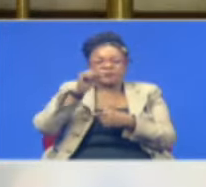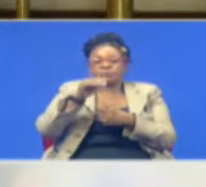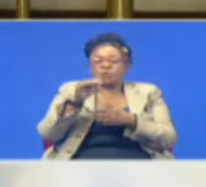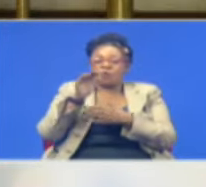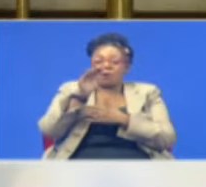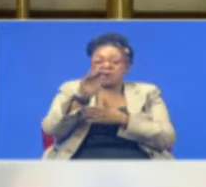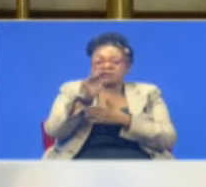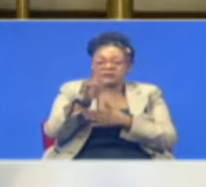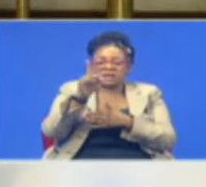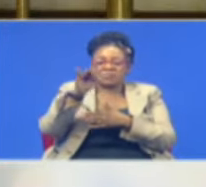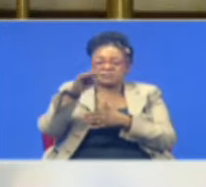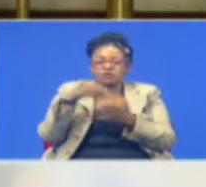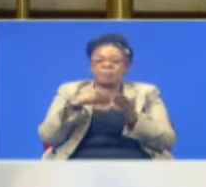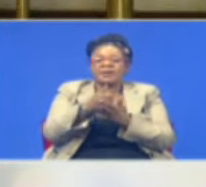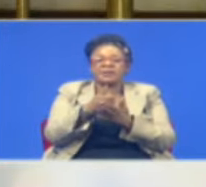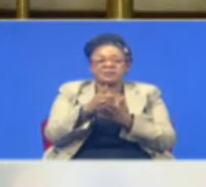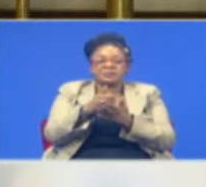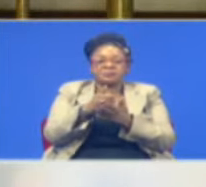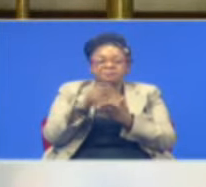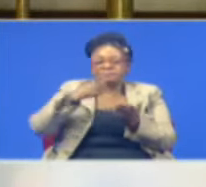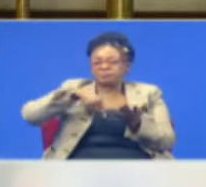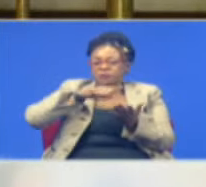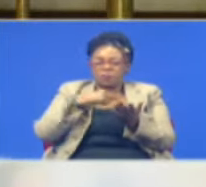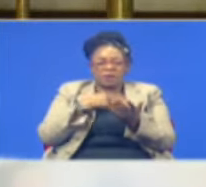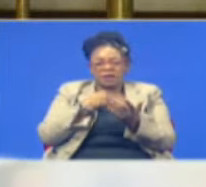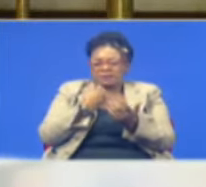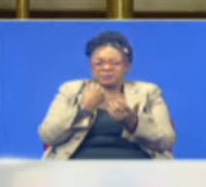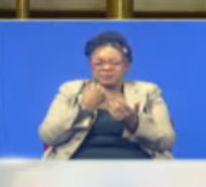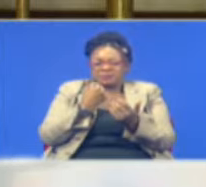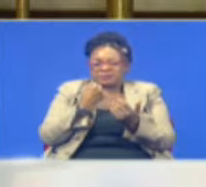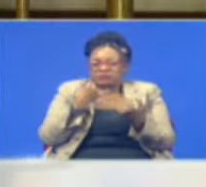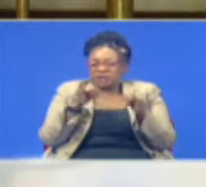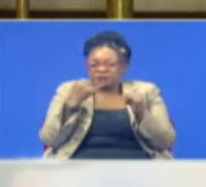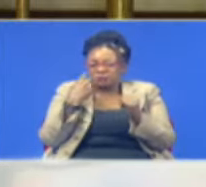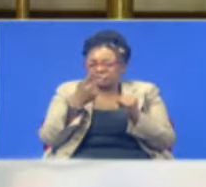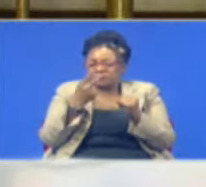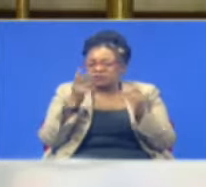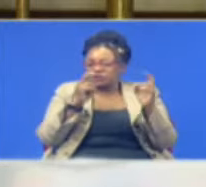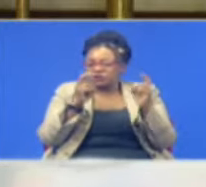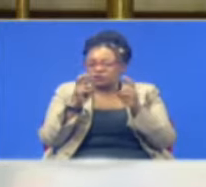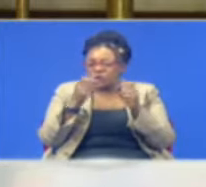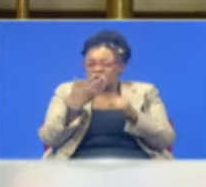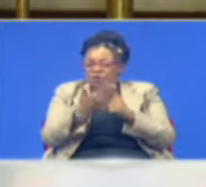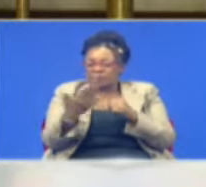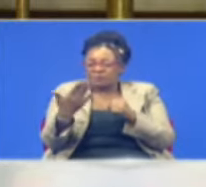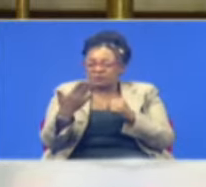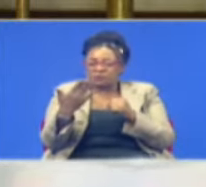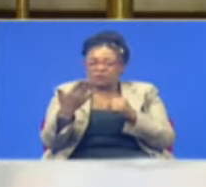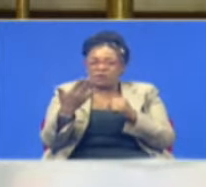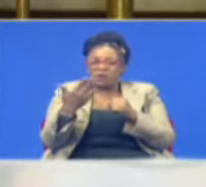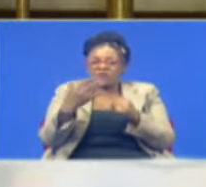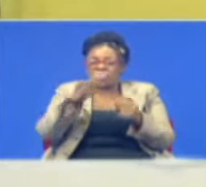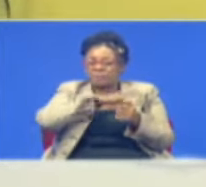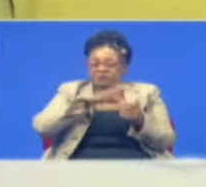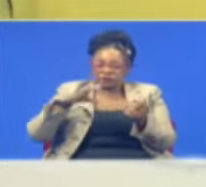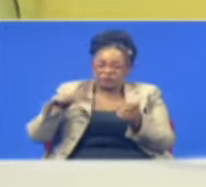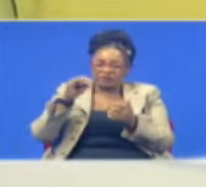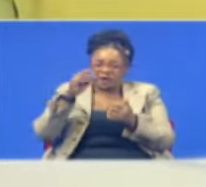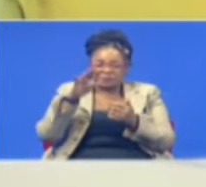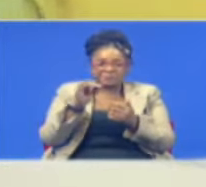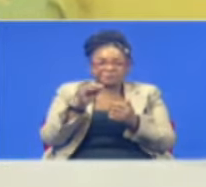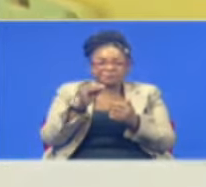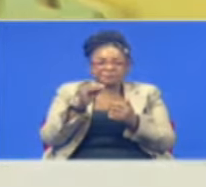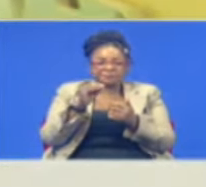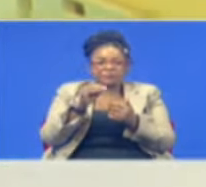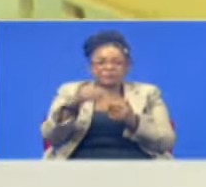are looking at issues to do with abatement of a commercial of a felony. But in